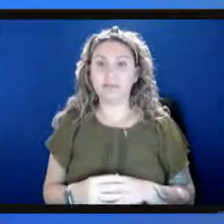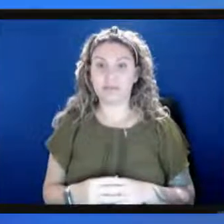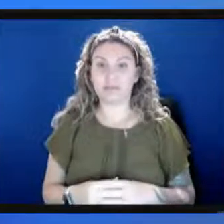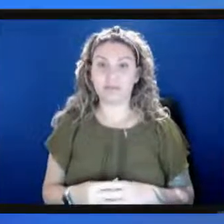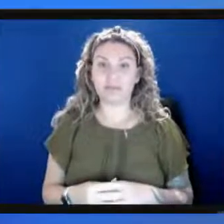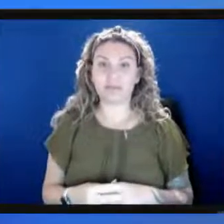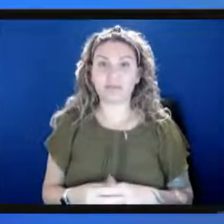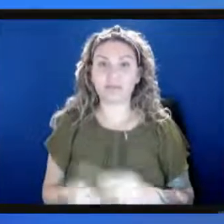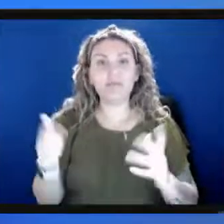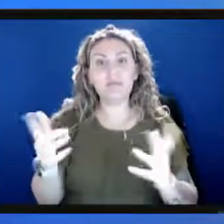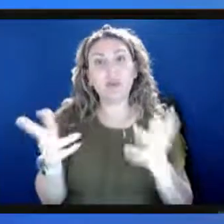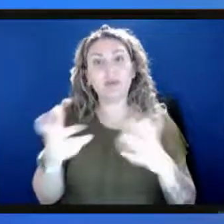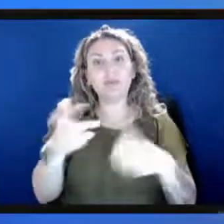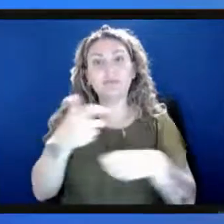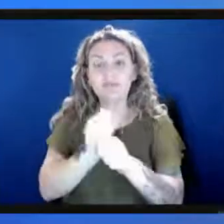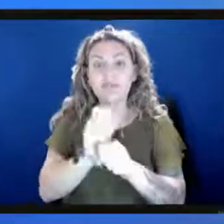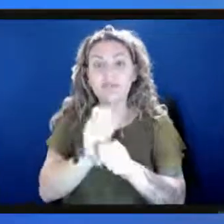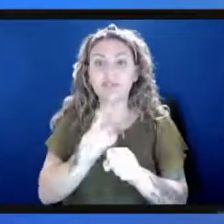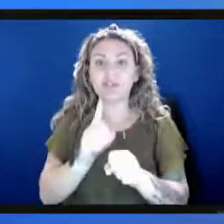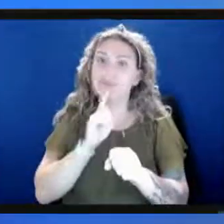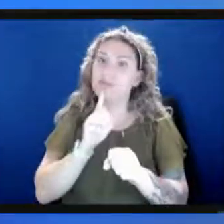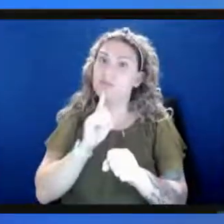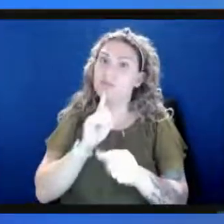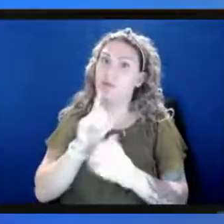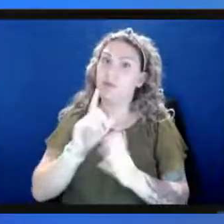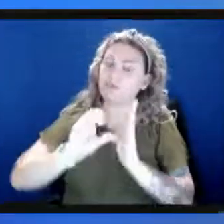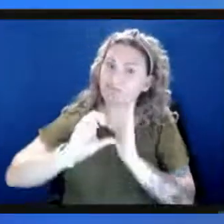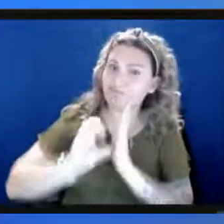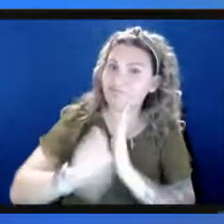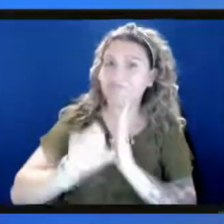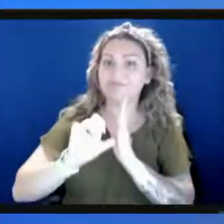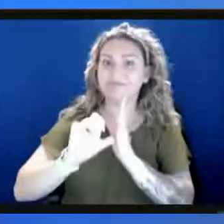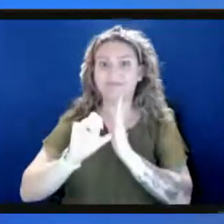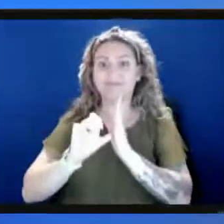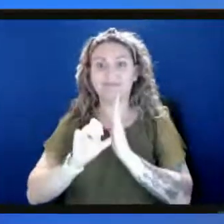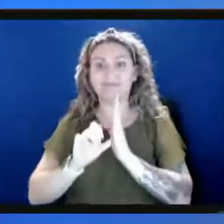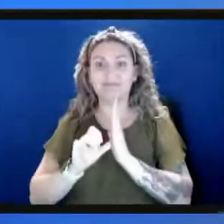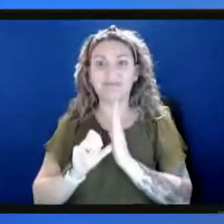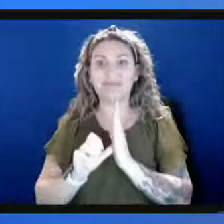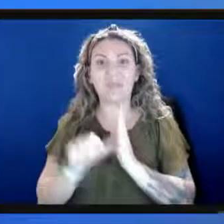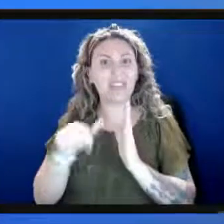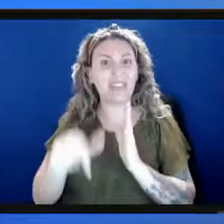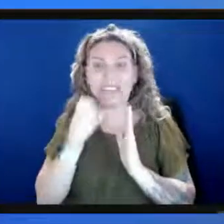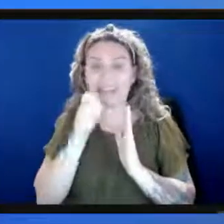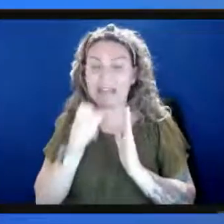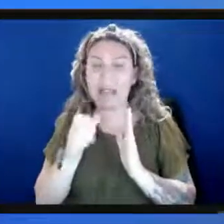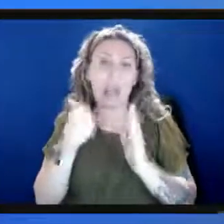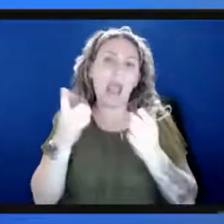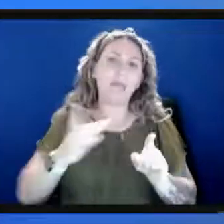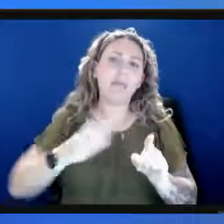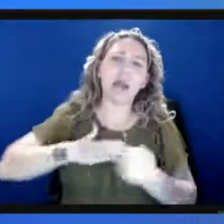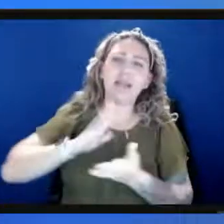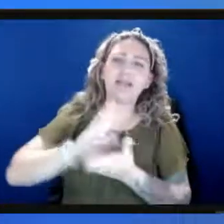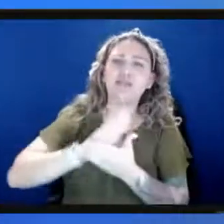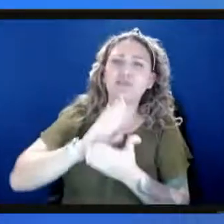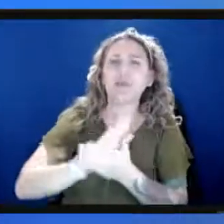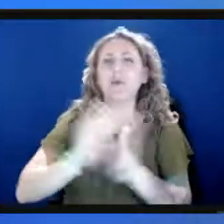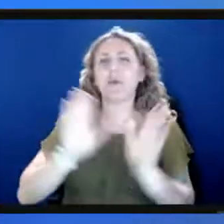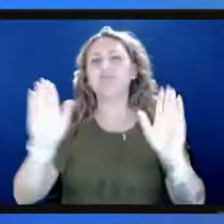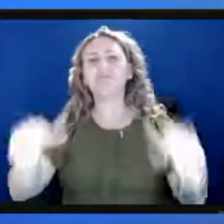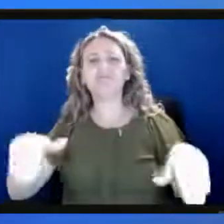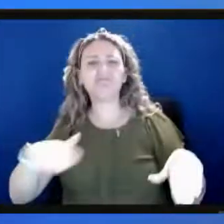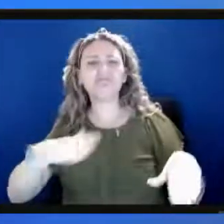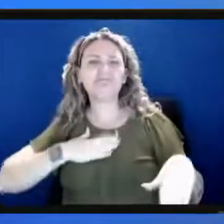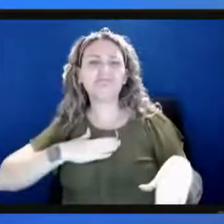really want to make sure, they get that strong message. This isn't happening at my school. This isn't happening at my junior